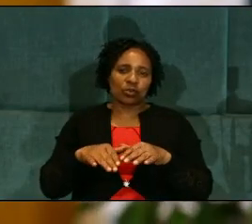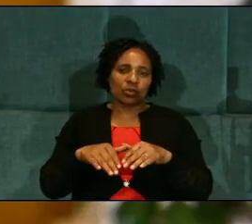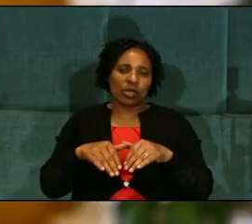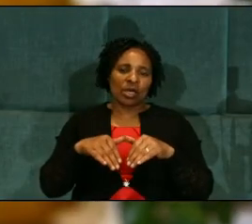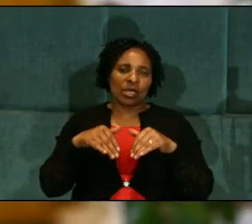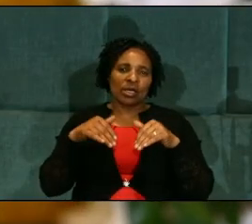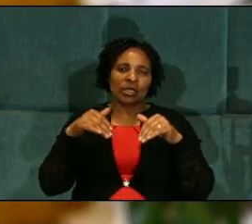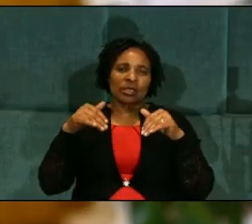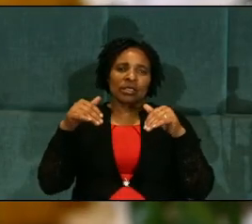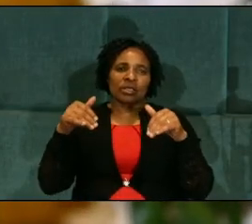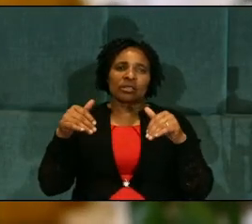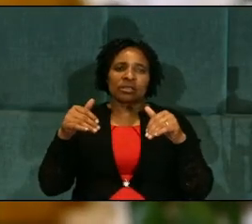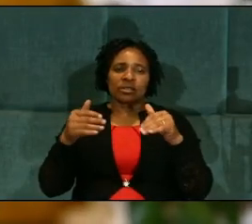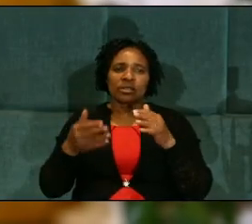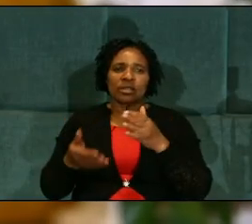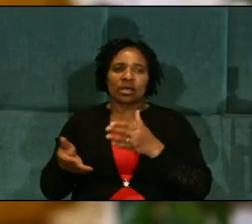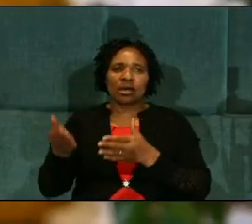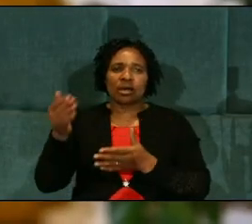Hear